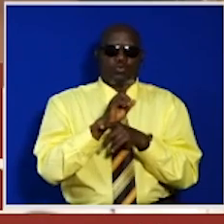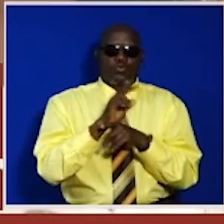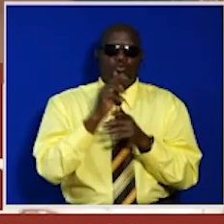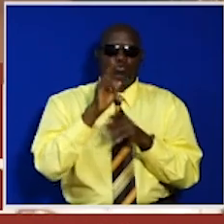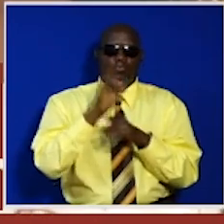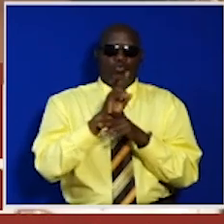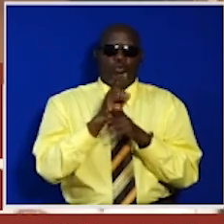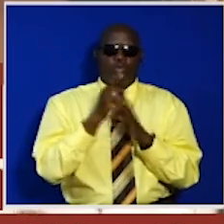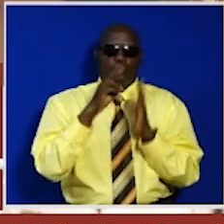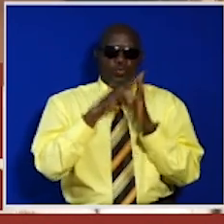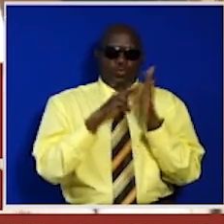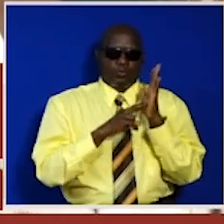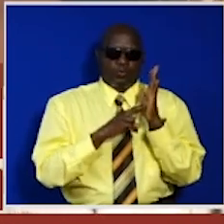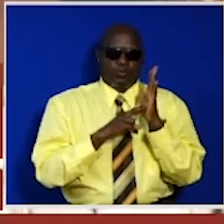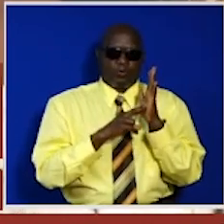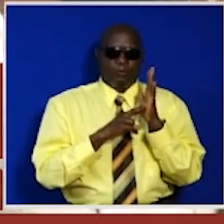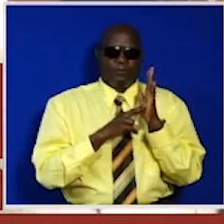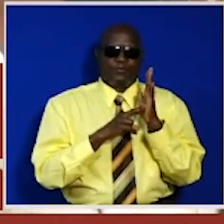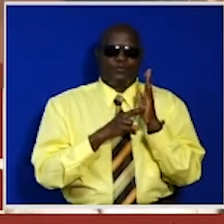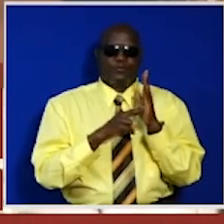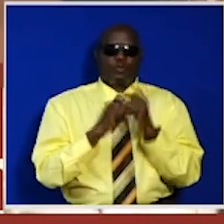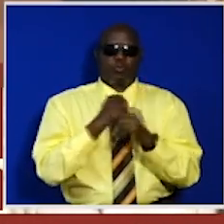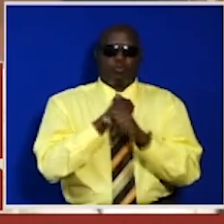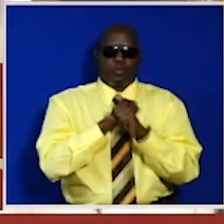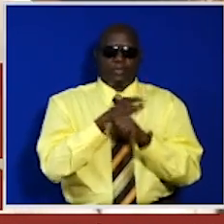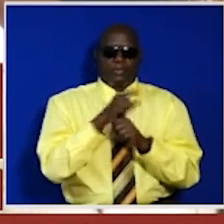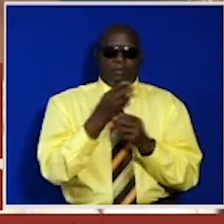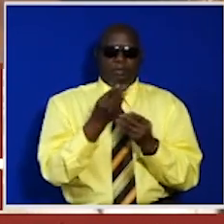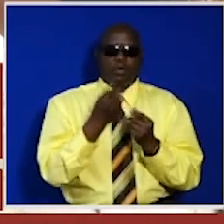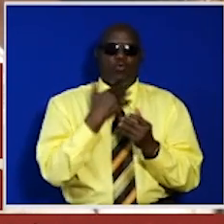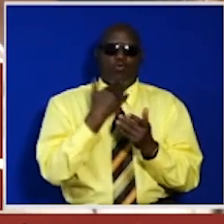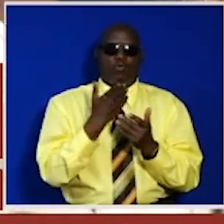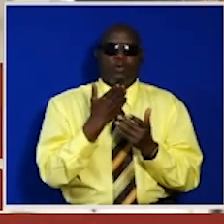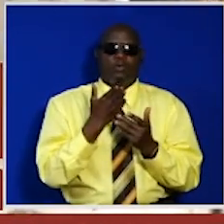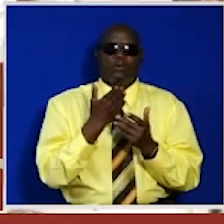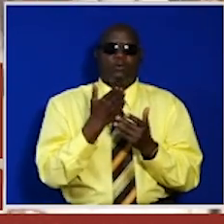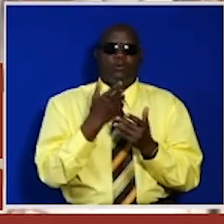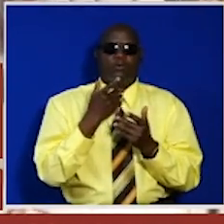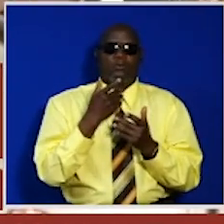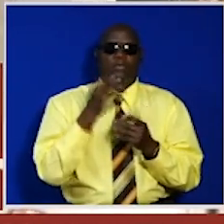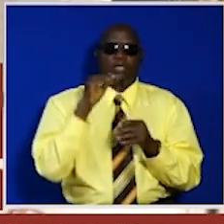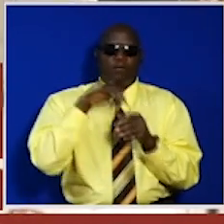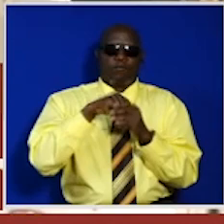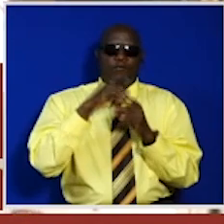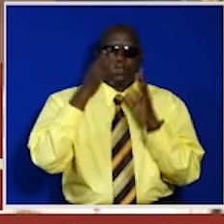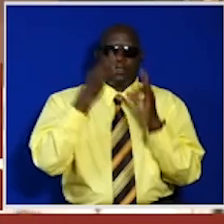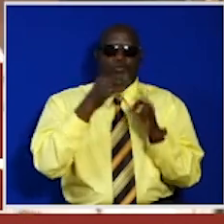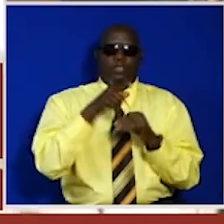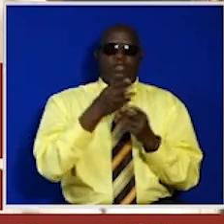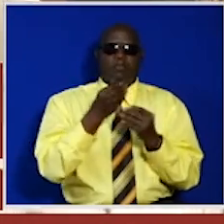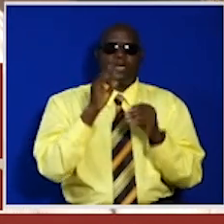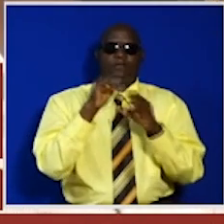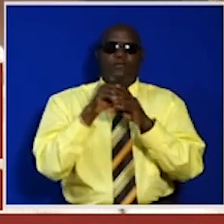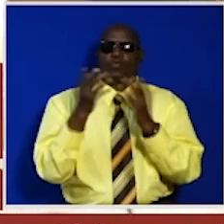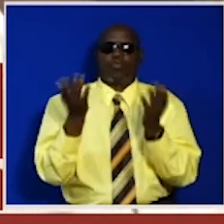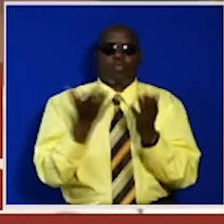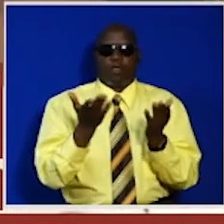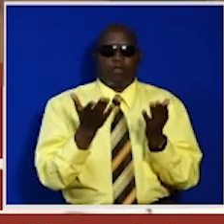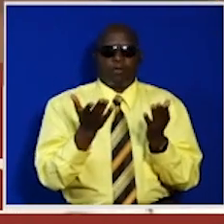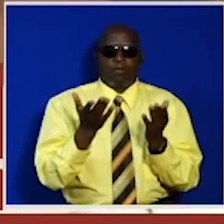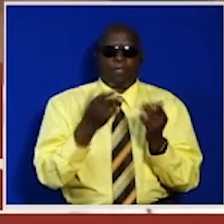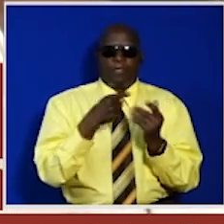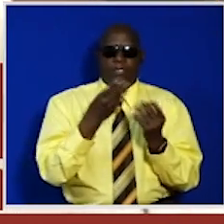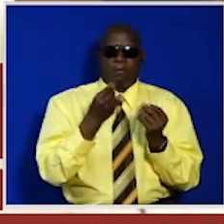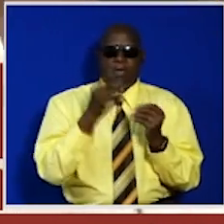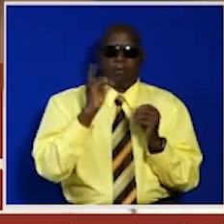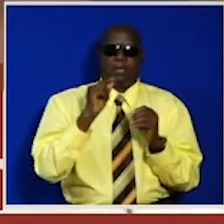after protecting this money, we also want to have a say where this money is going to be invested. And what we have said, this money must be